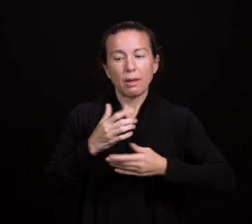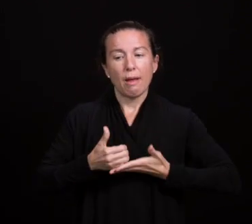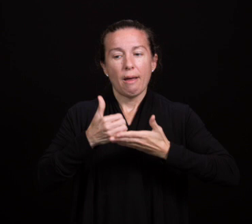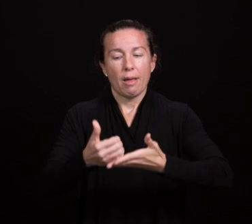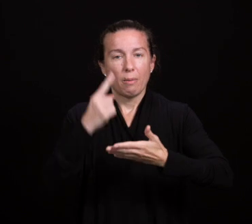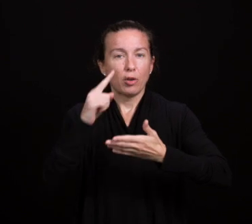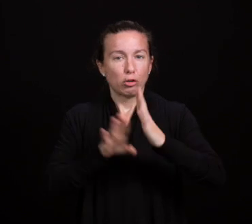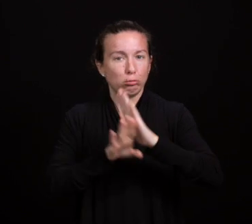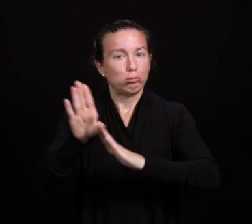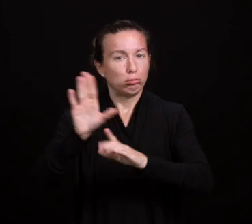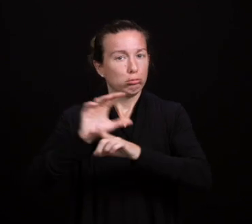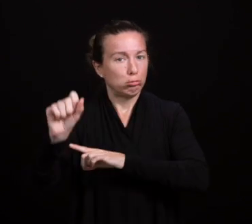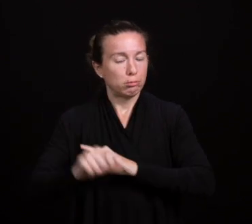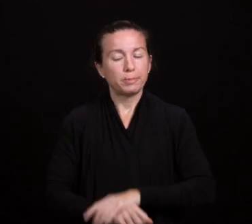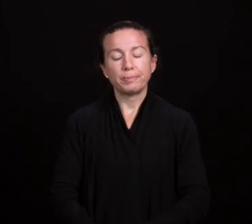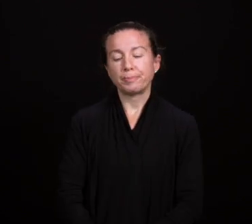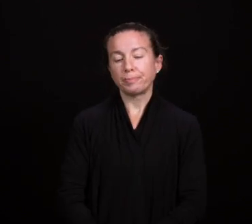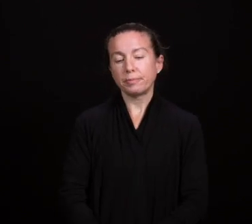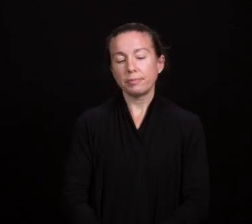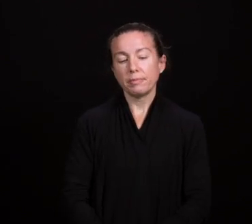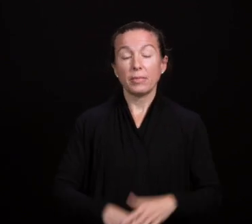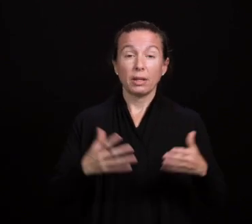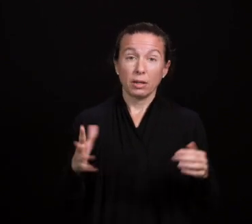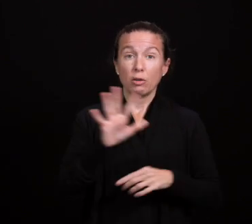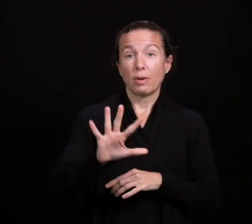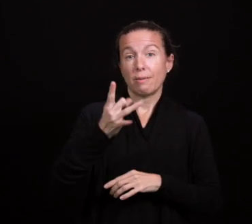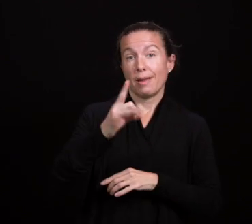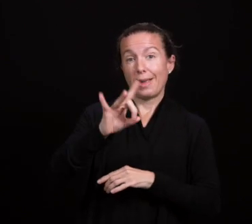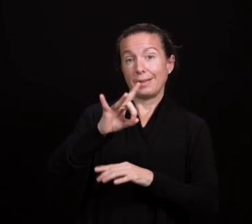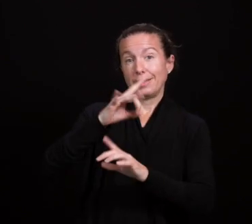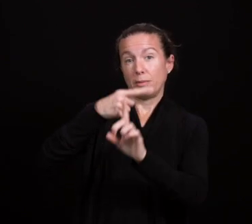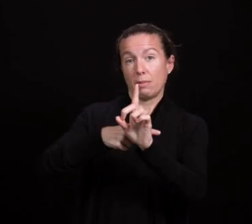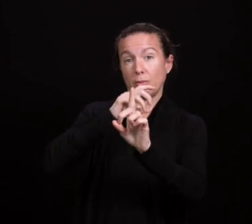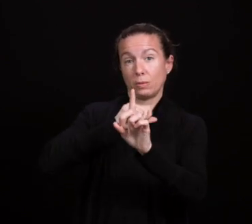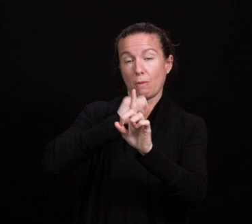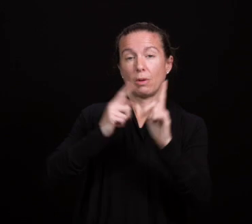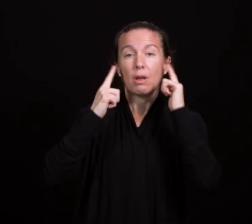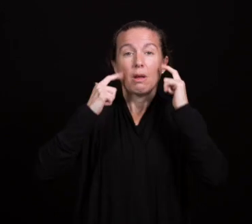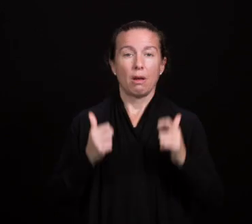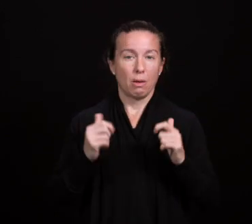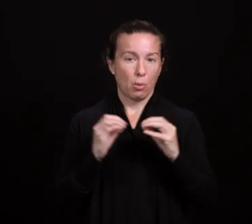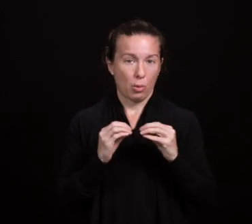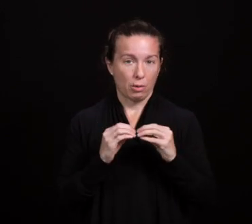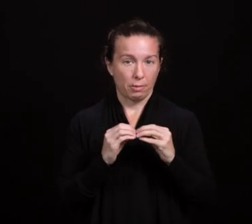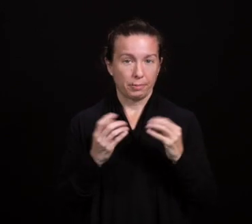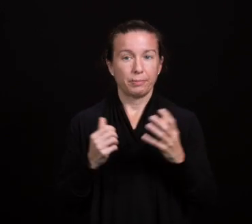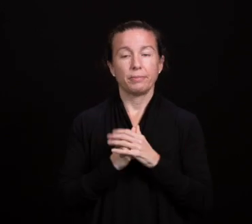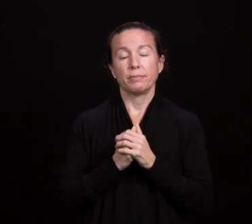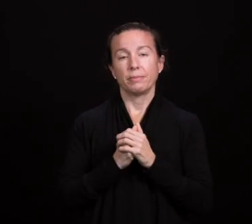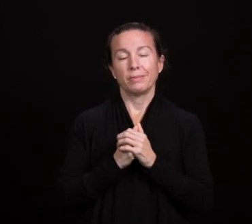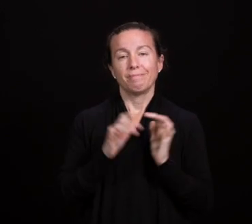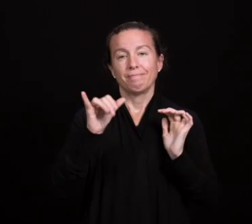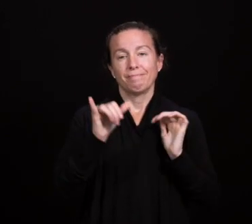progress. By the time she was 18 months old, she lost more hearing. And that's when we found out